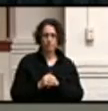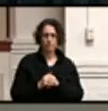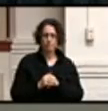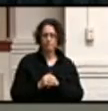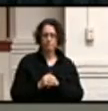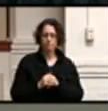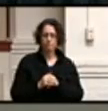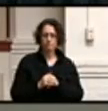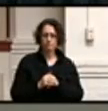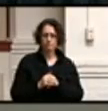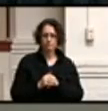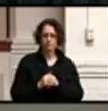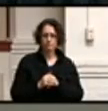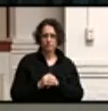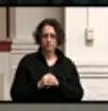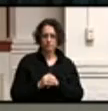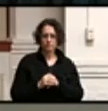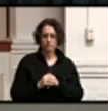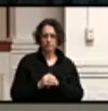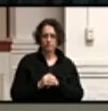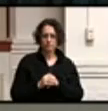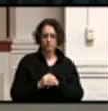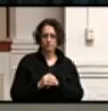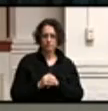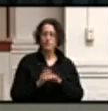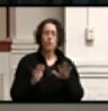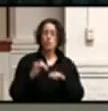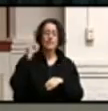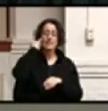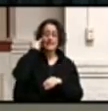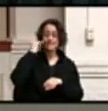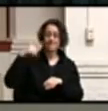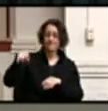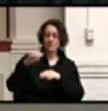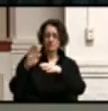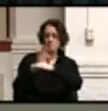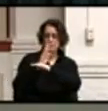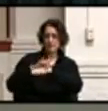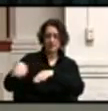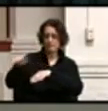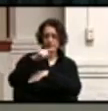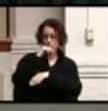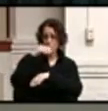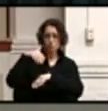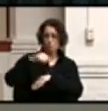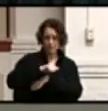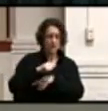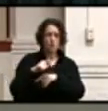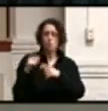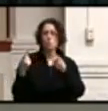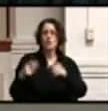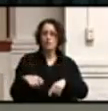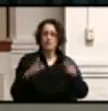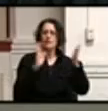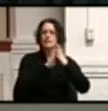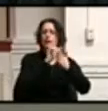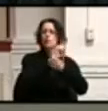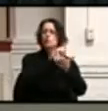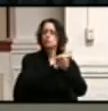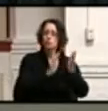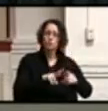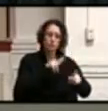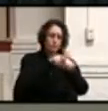town business. If businesses don't respond, then town attorney can file small claims